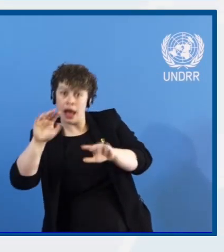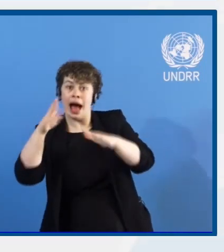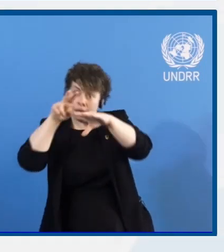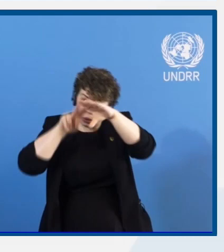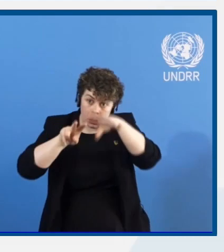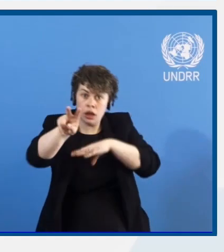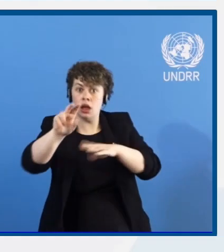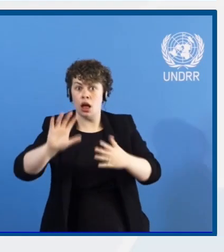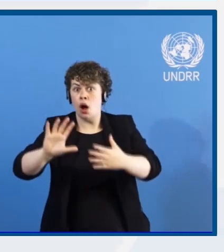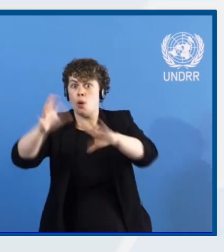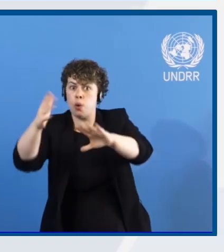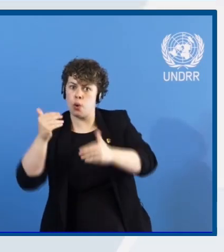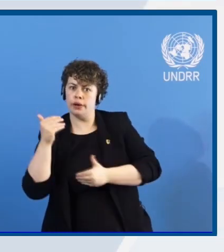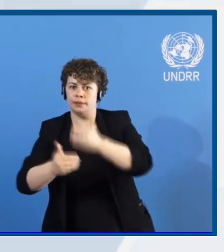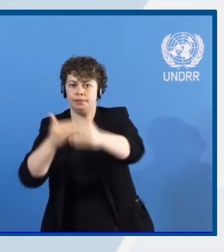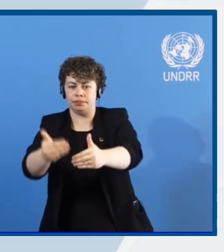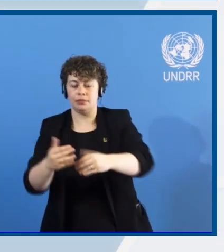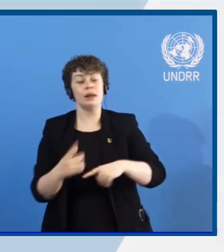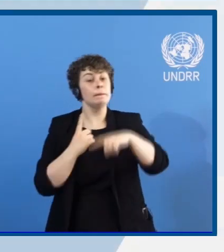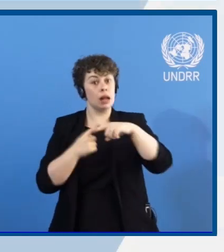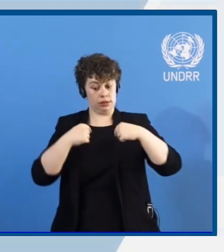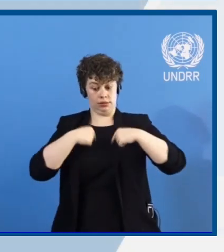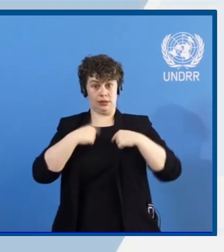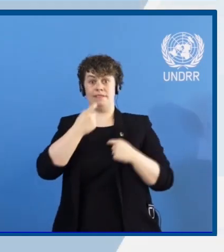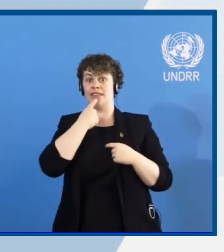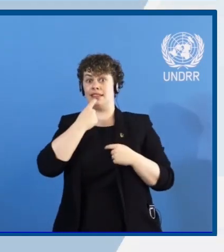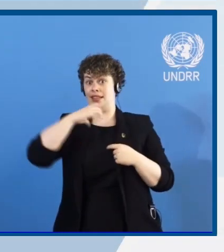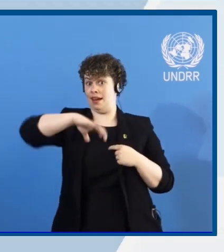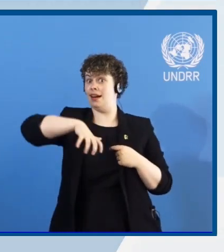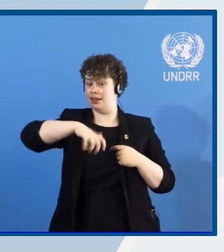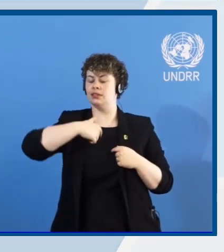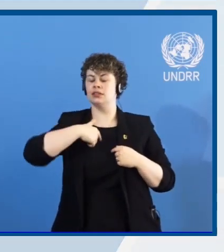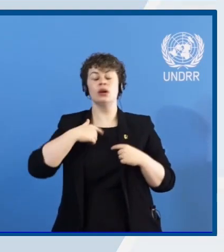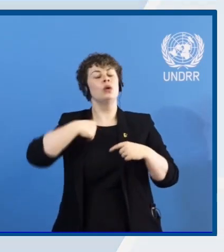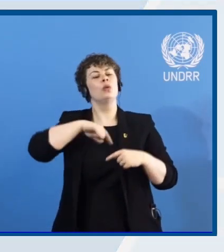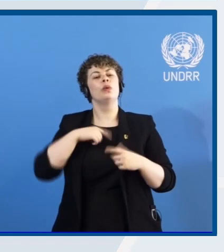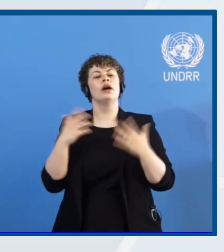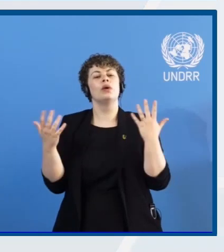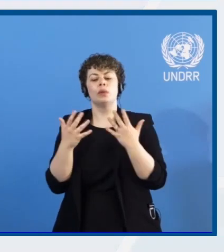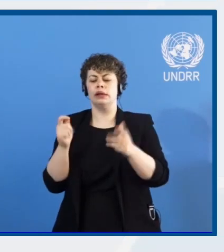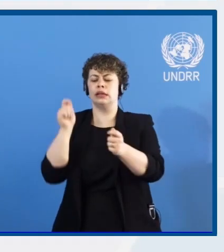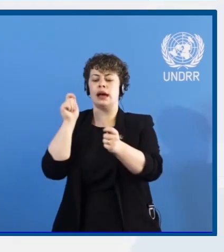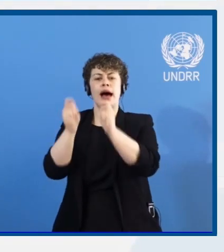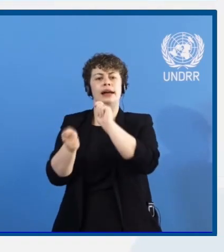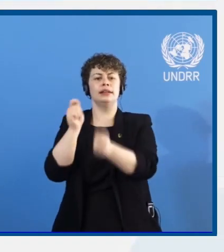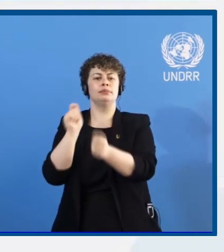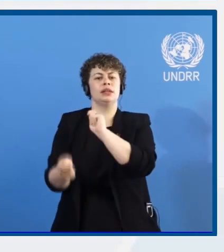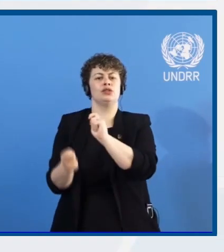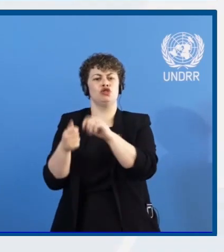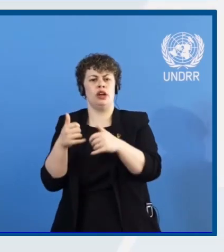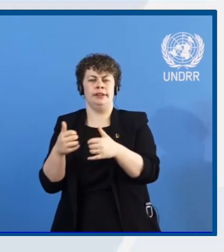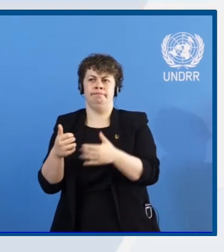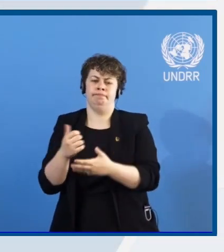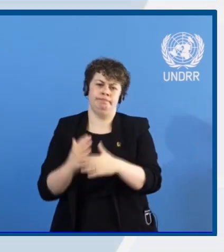is also a member of the Adaptation Finance Champions Group that strives to address the barriers to